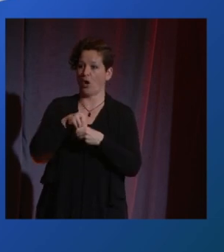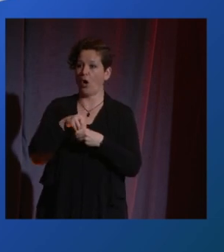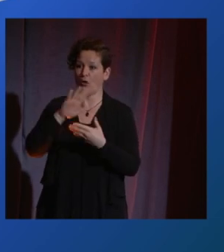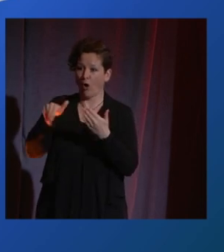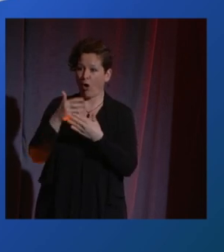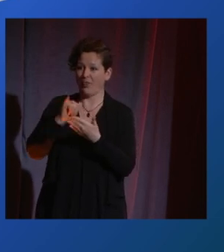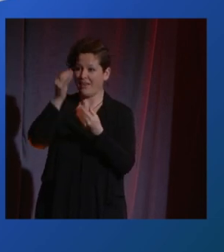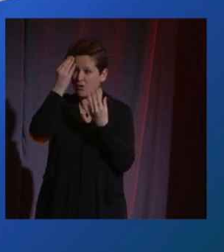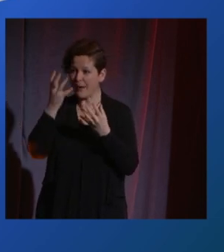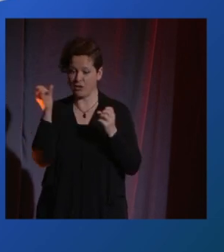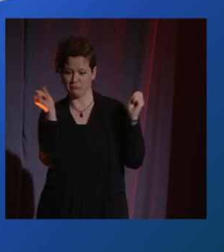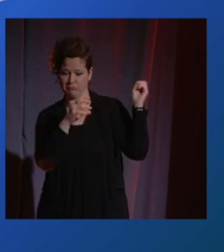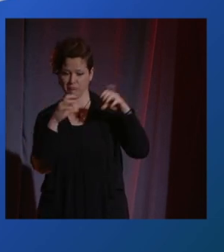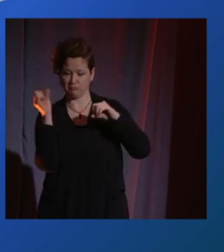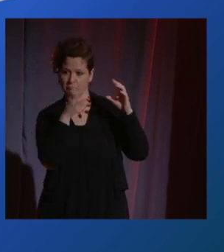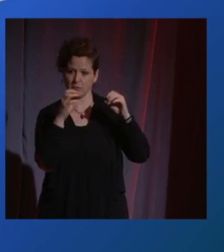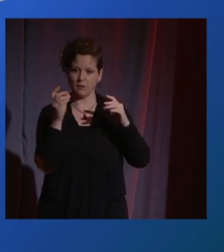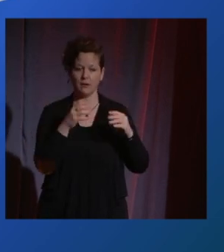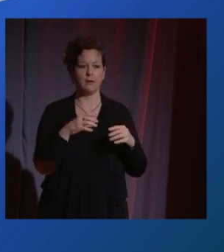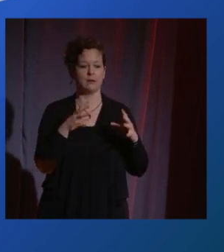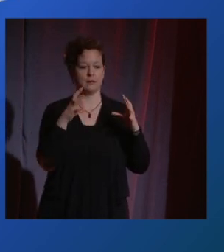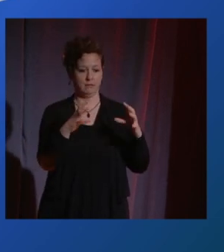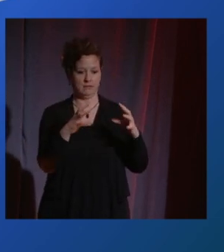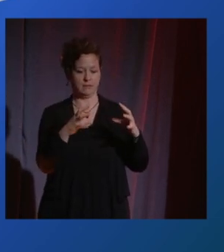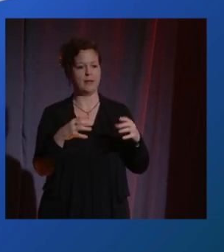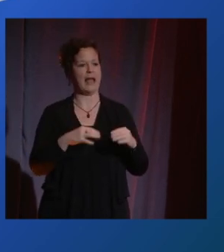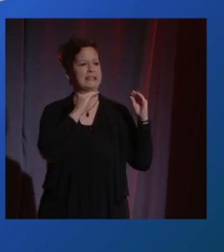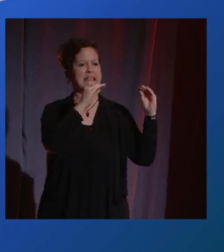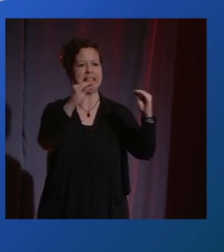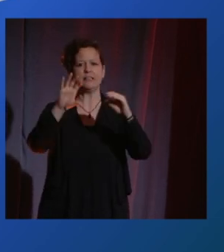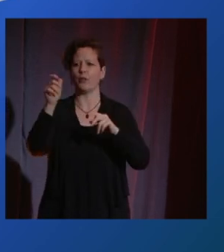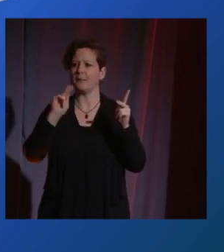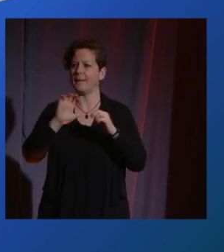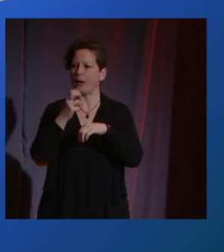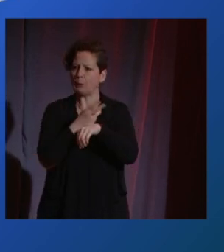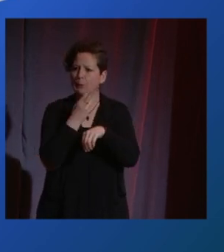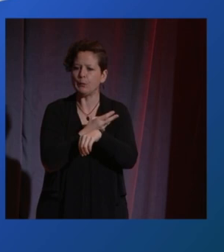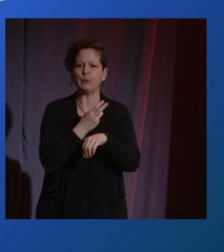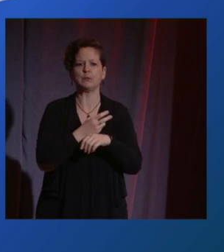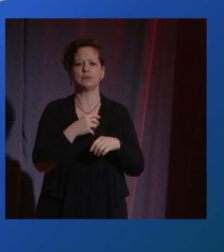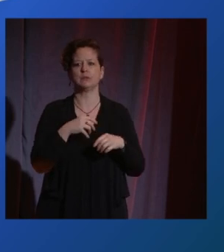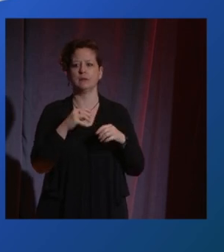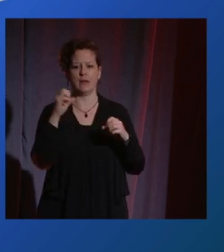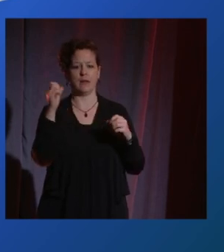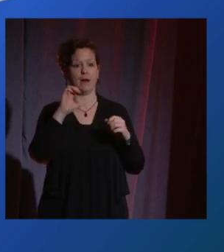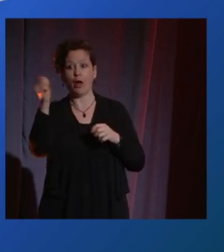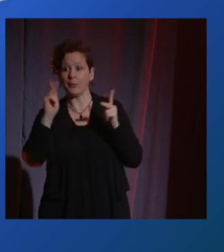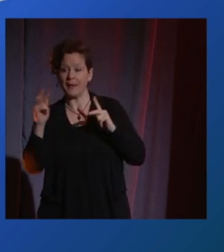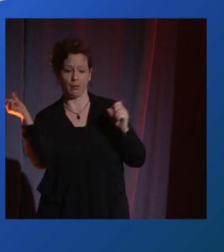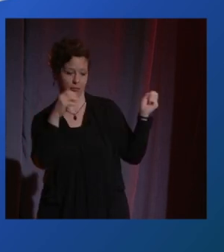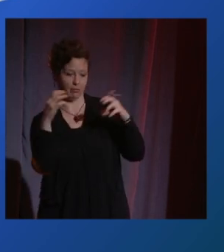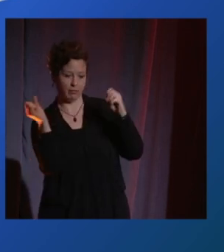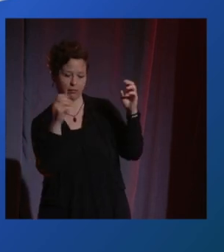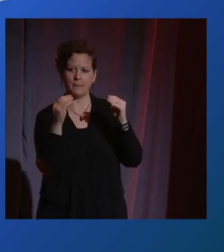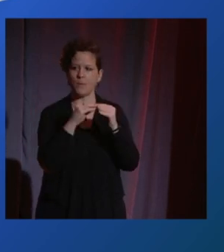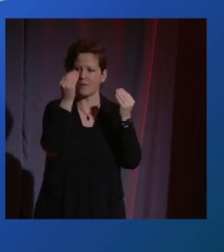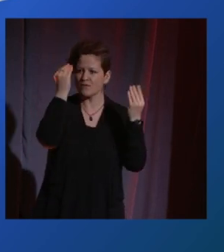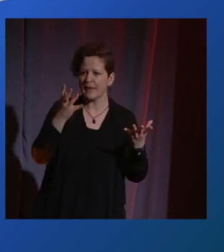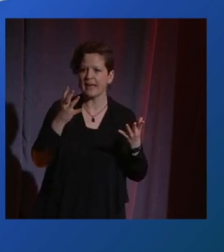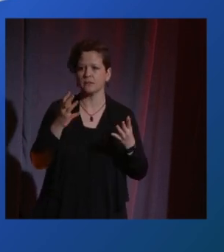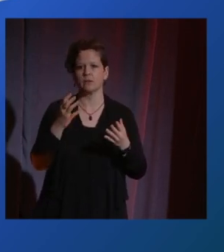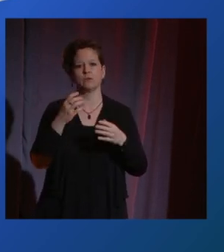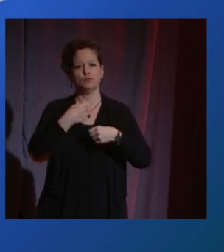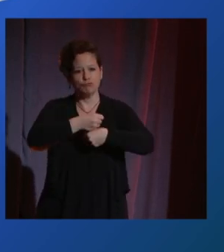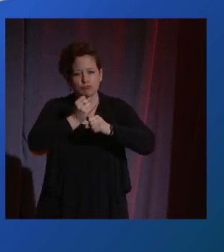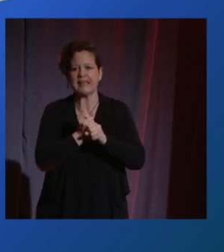teach that and support that and incubate new companies that'll build on the nervous system that'll create a sustainable